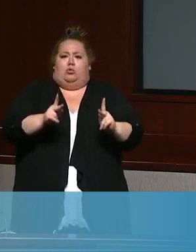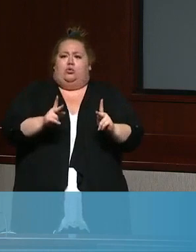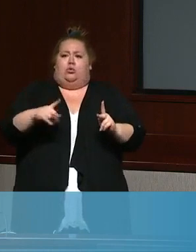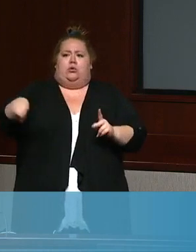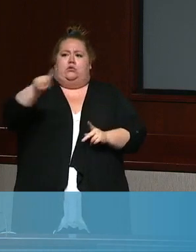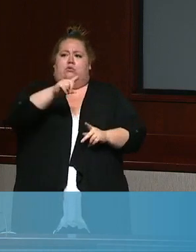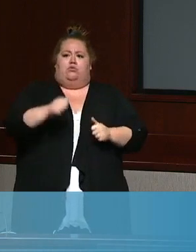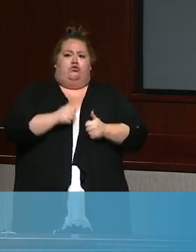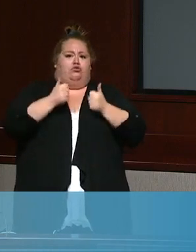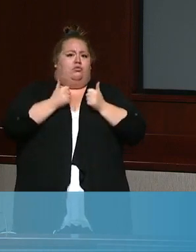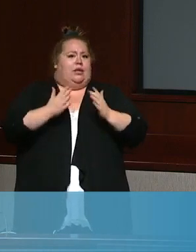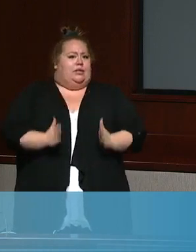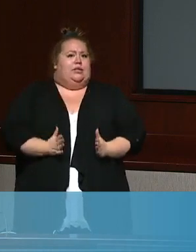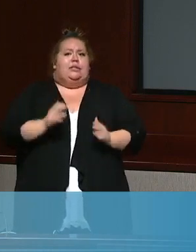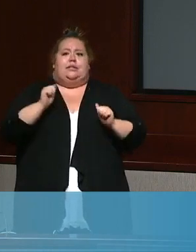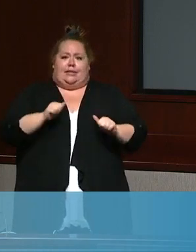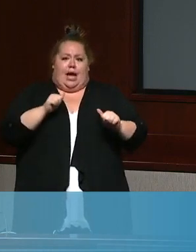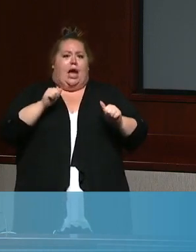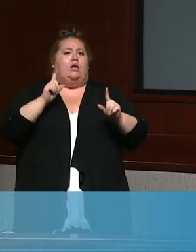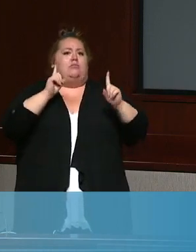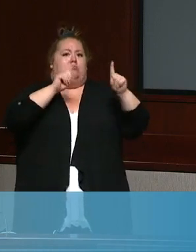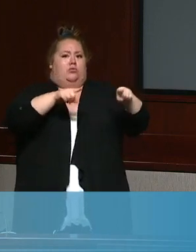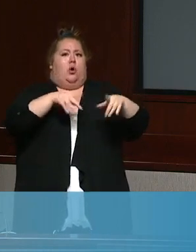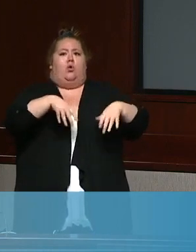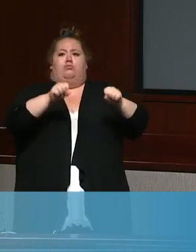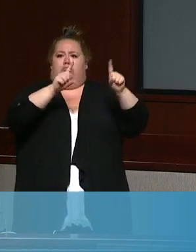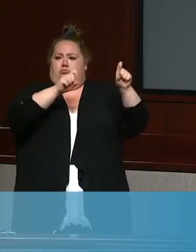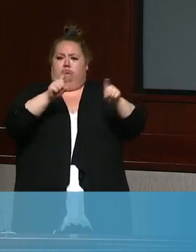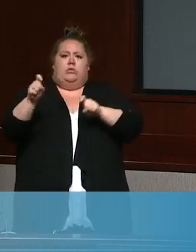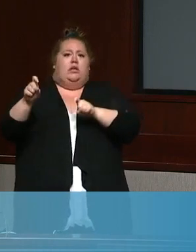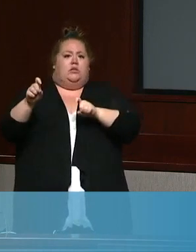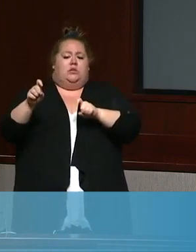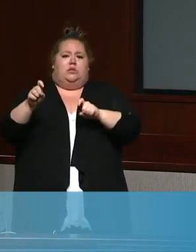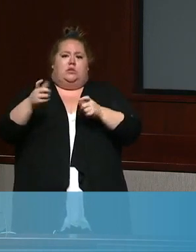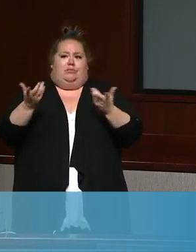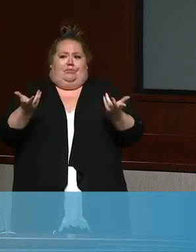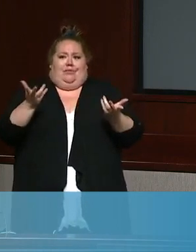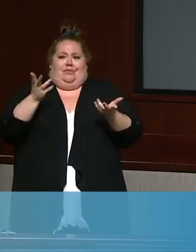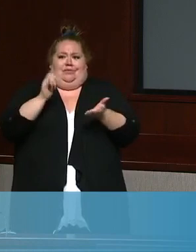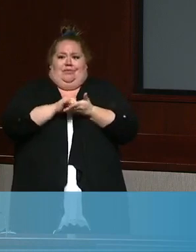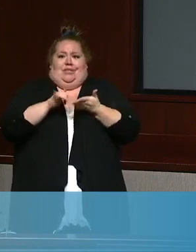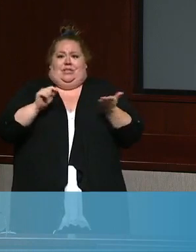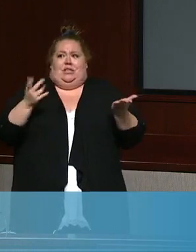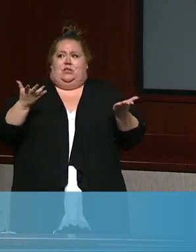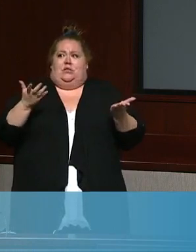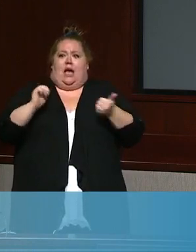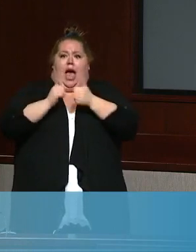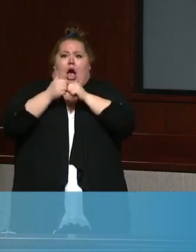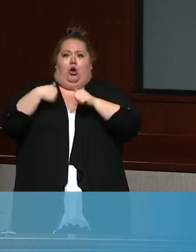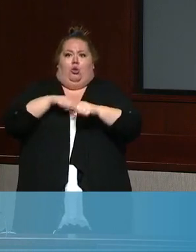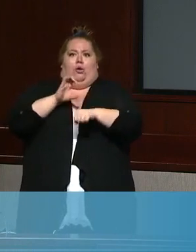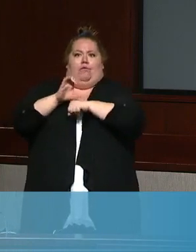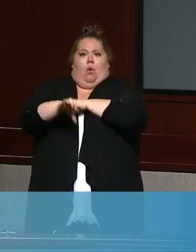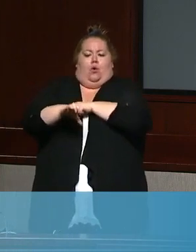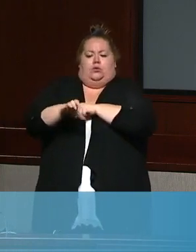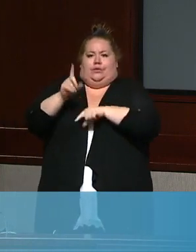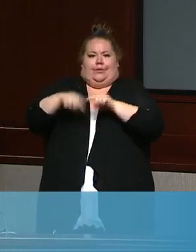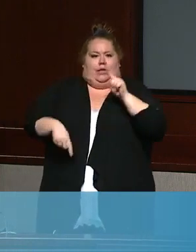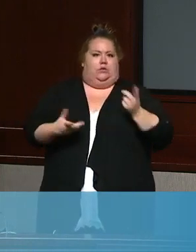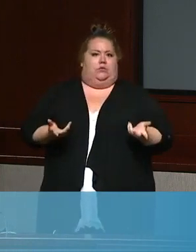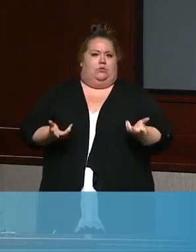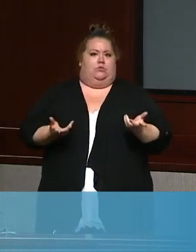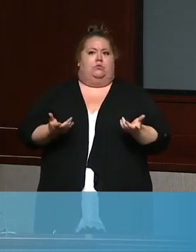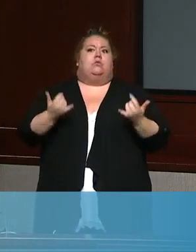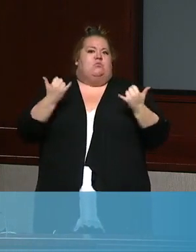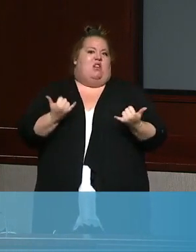And that's the position that we've held for months now here in this county. So we're frustrated by the constant movement